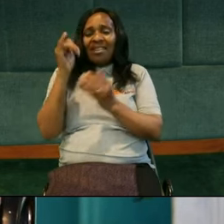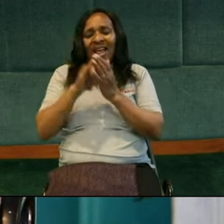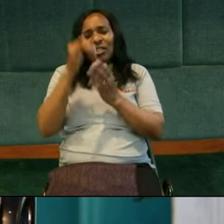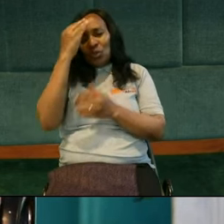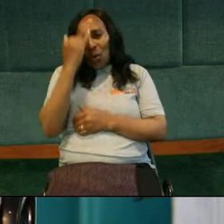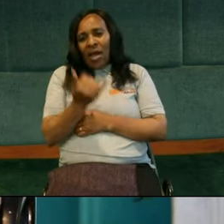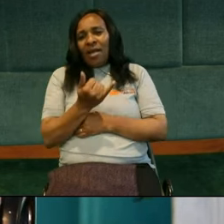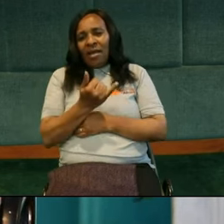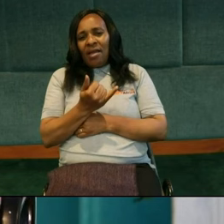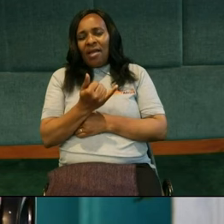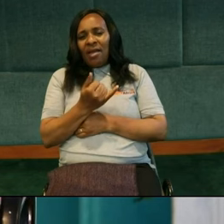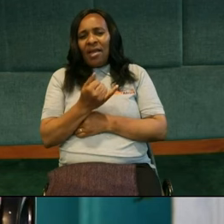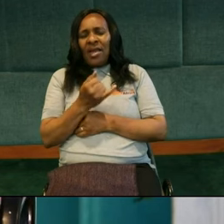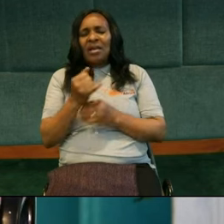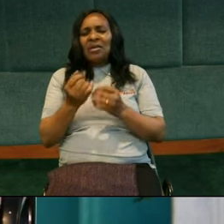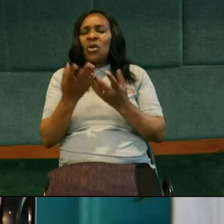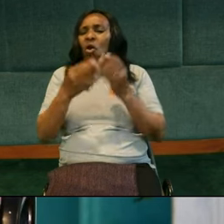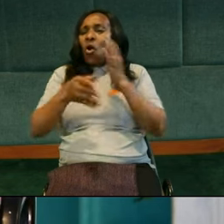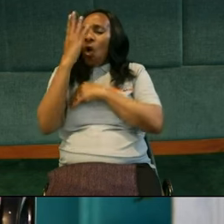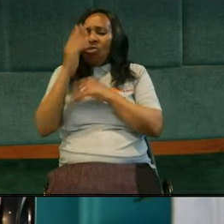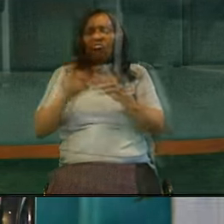he turned away.